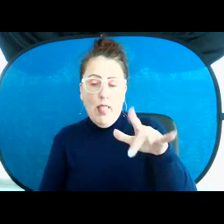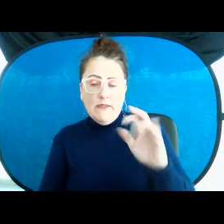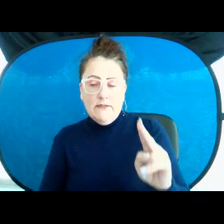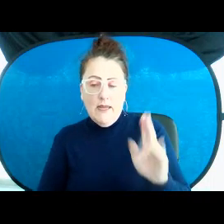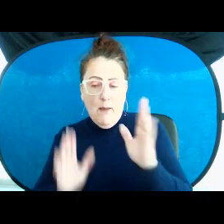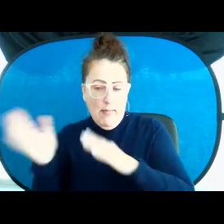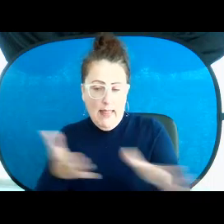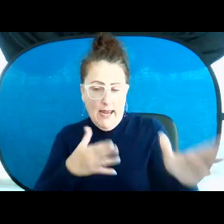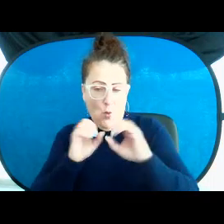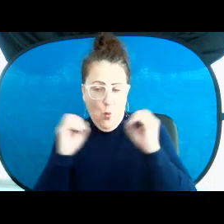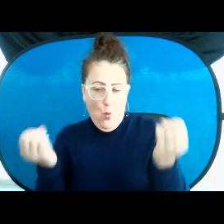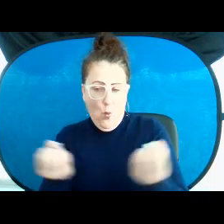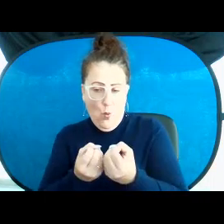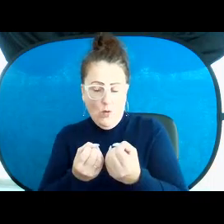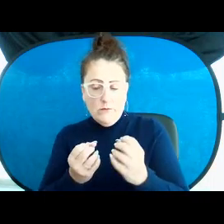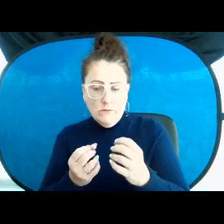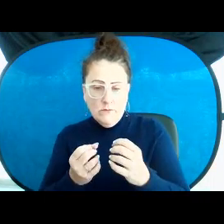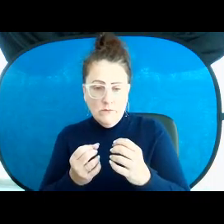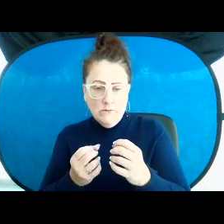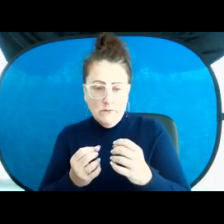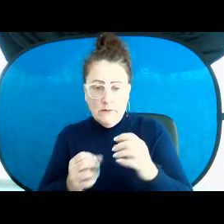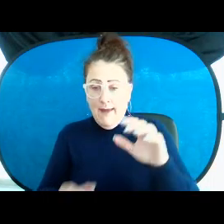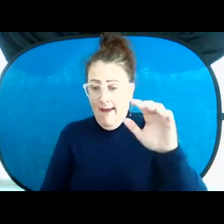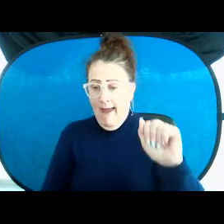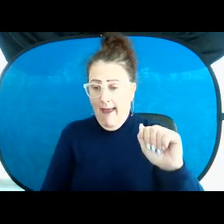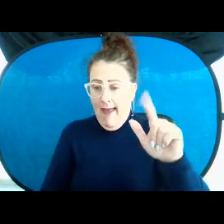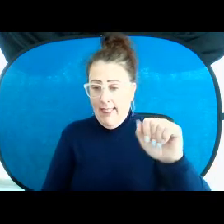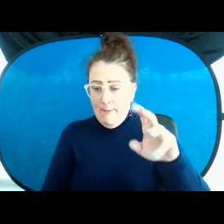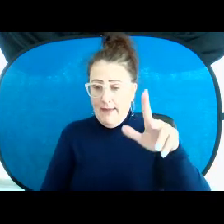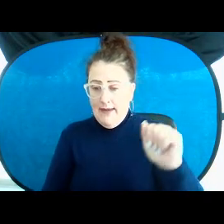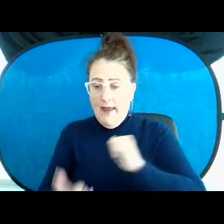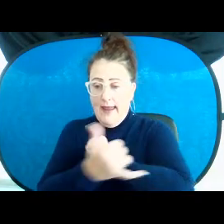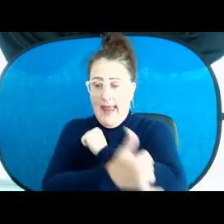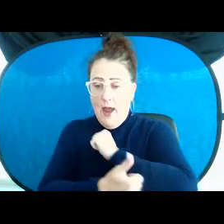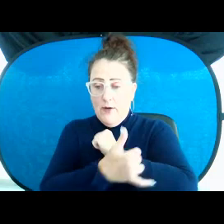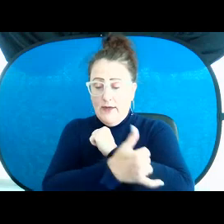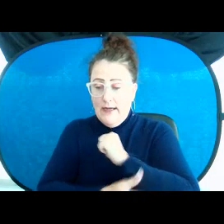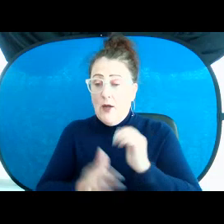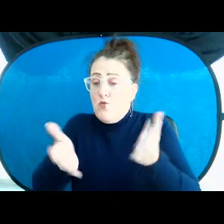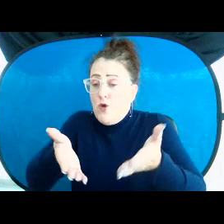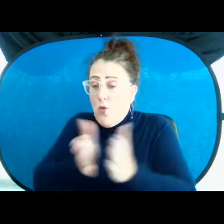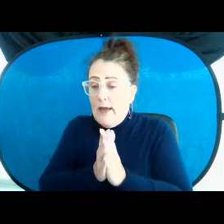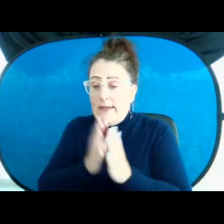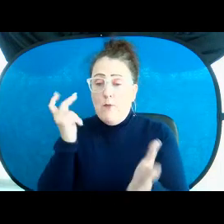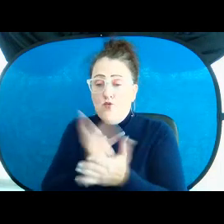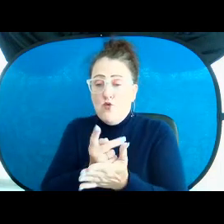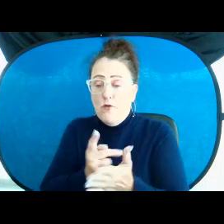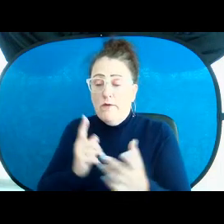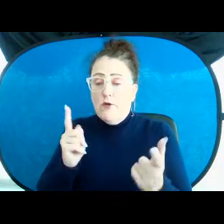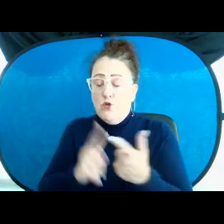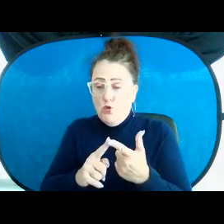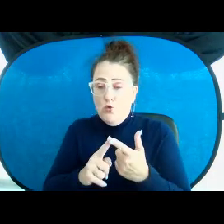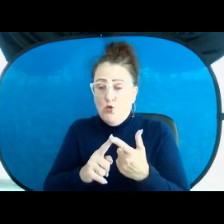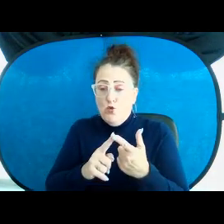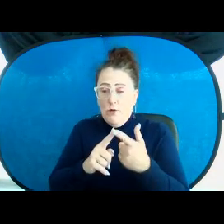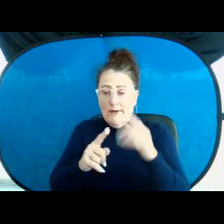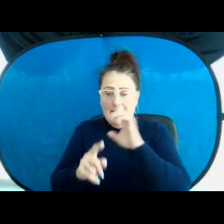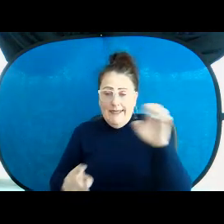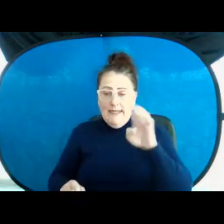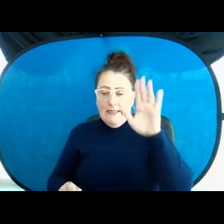Organization component. The Alameda County Transportation Commission has requested approval to segment the East